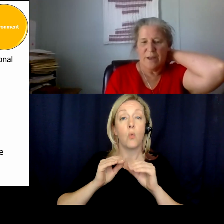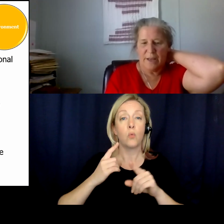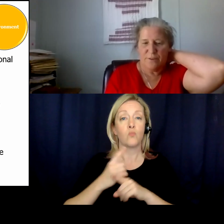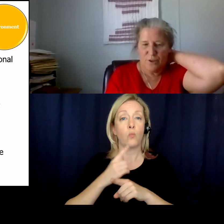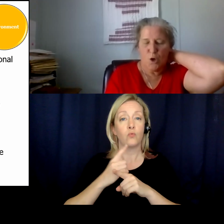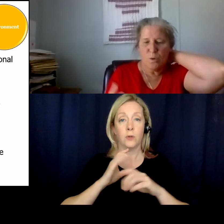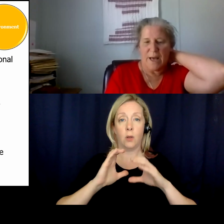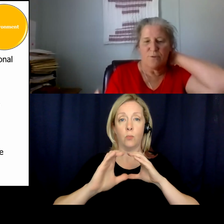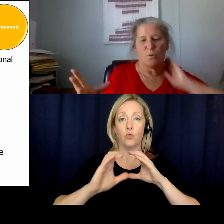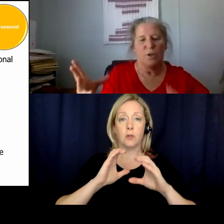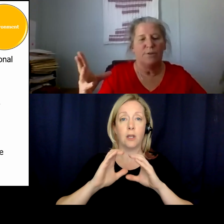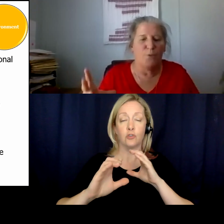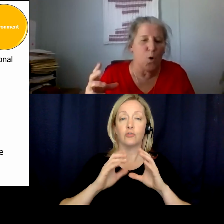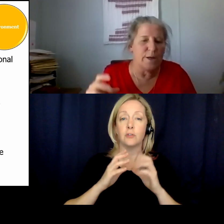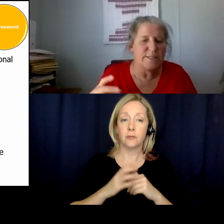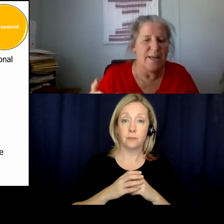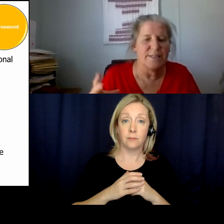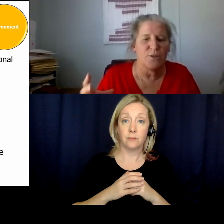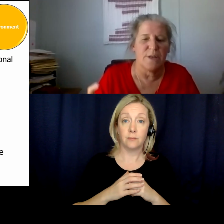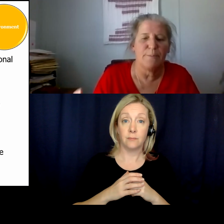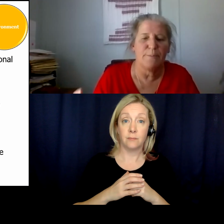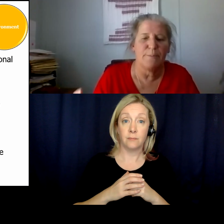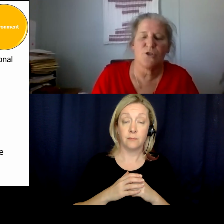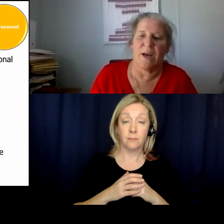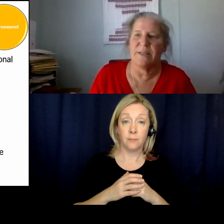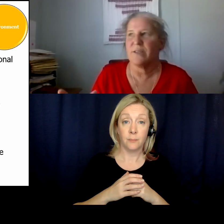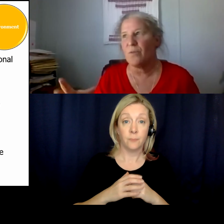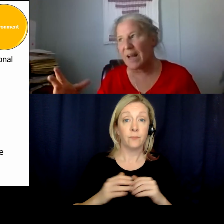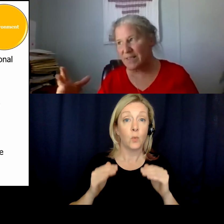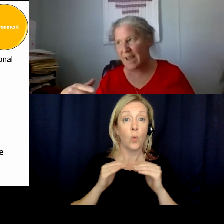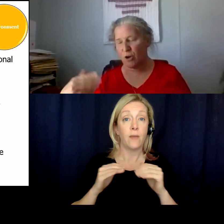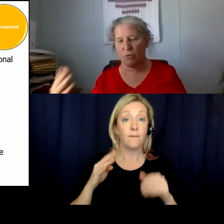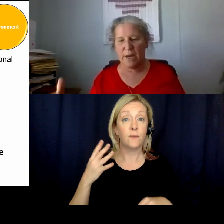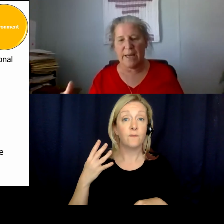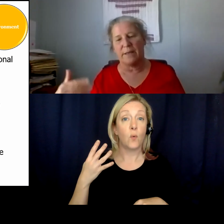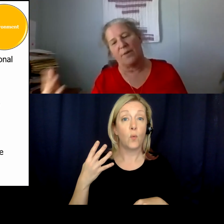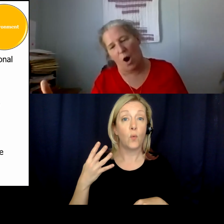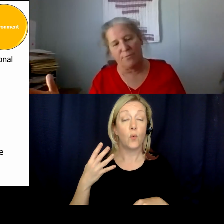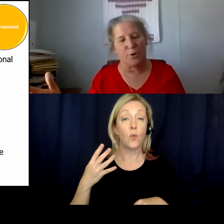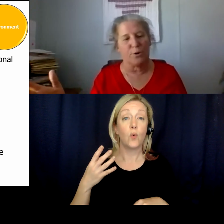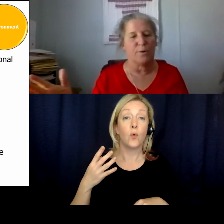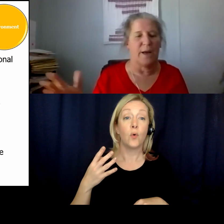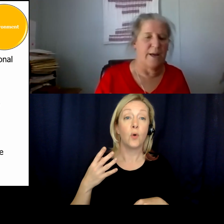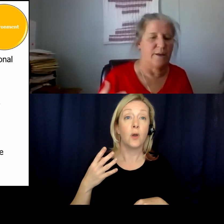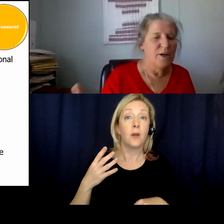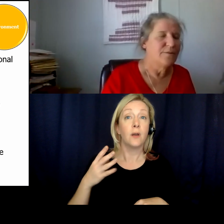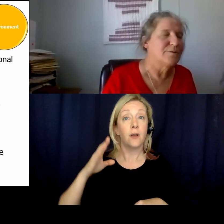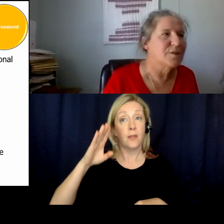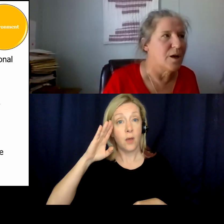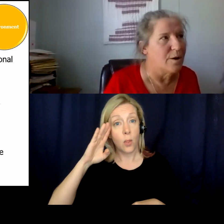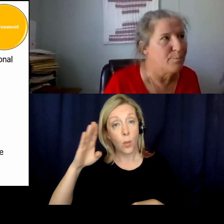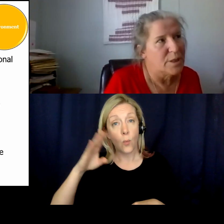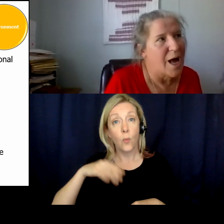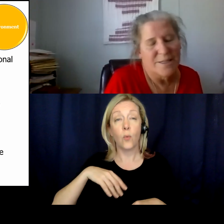new level 4 intents are demonstrated. So that's that greet and the offer and